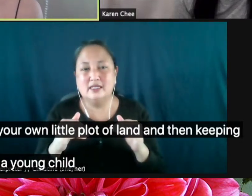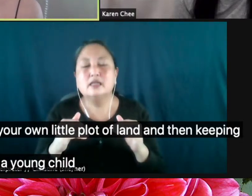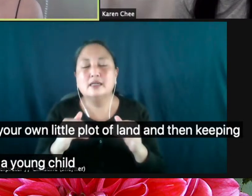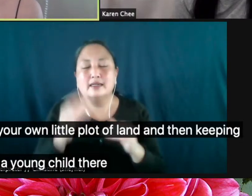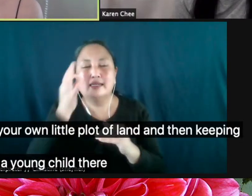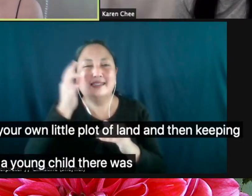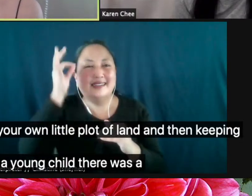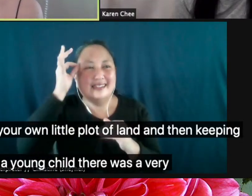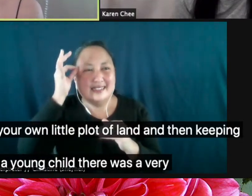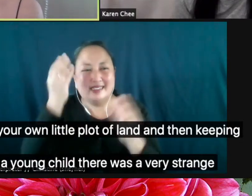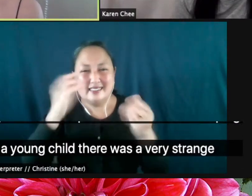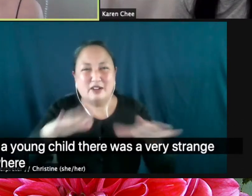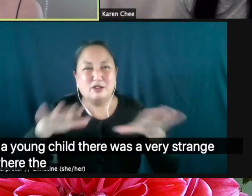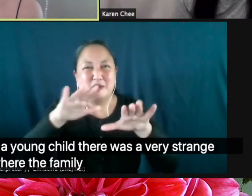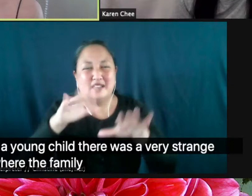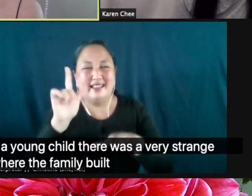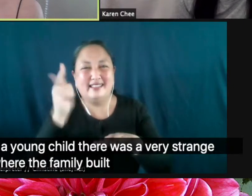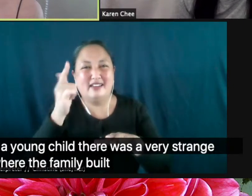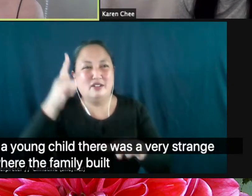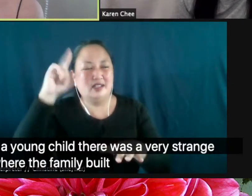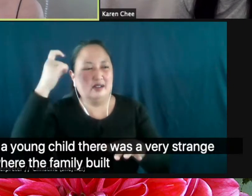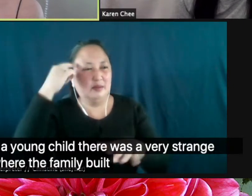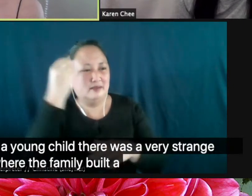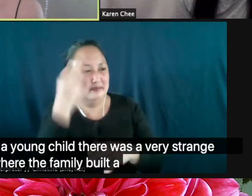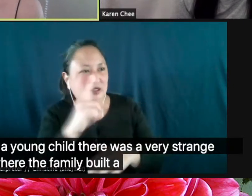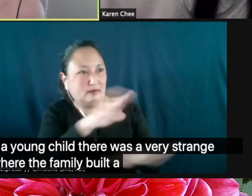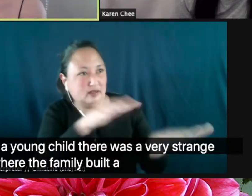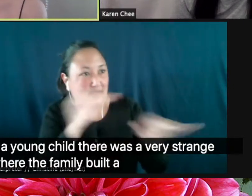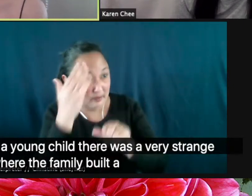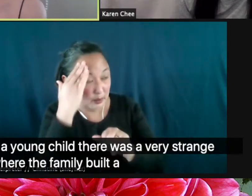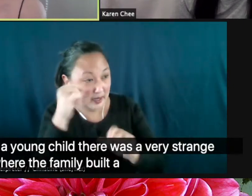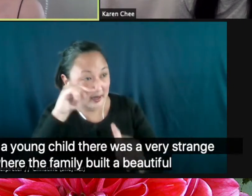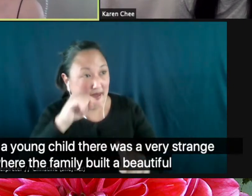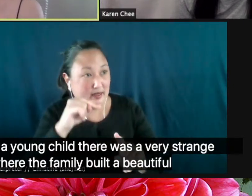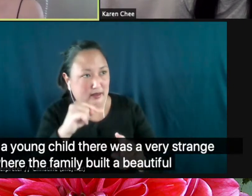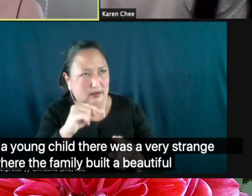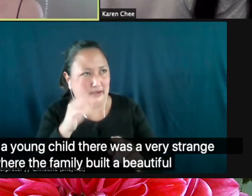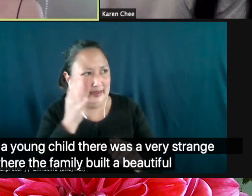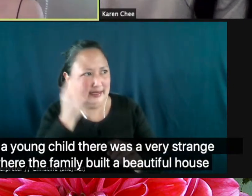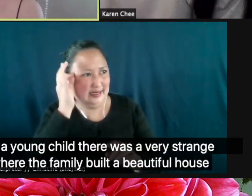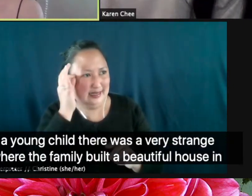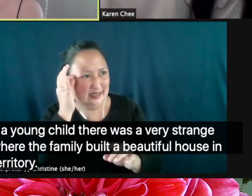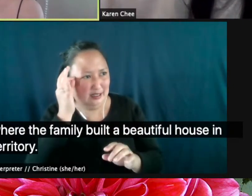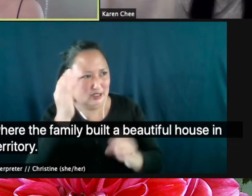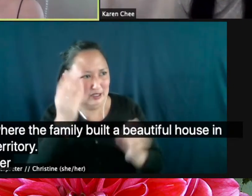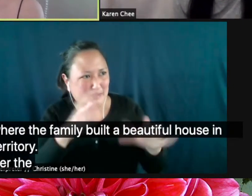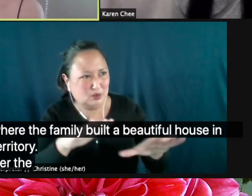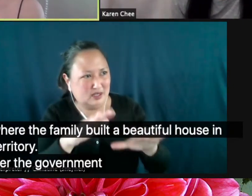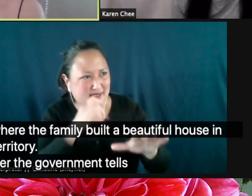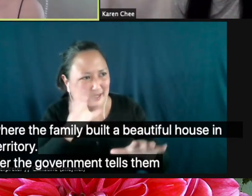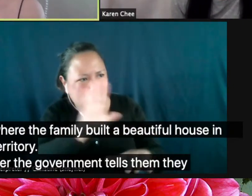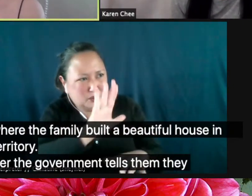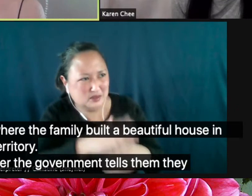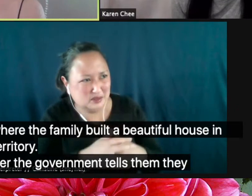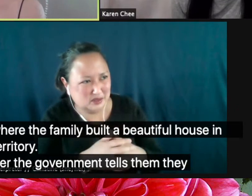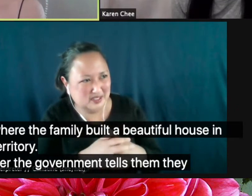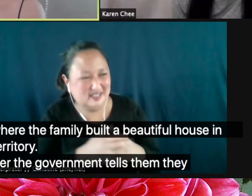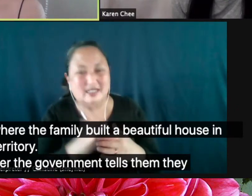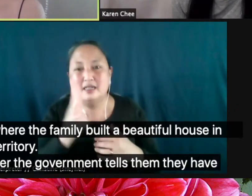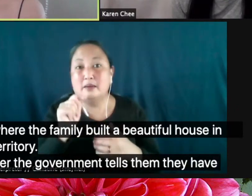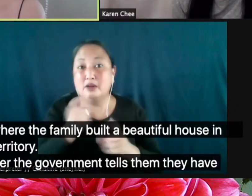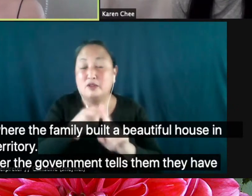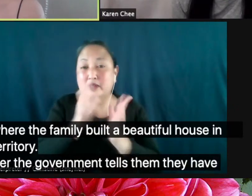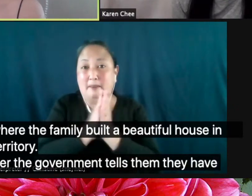territory, and then later the government tells them they need to leave because I mean it's Indian territory, it's not theirs. But in the